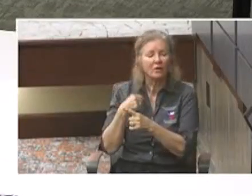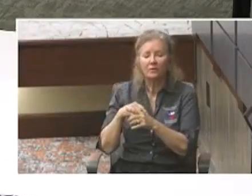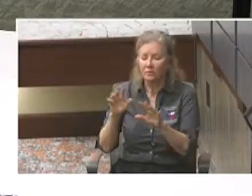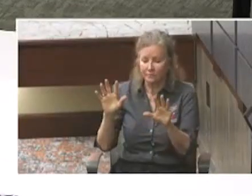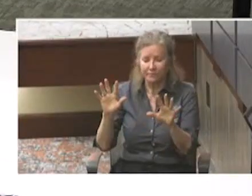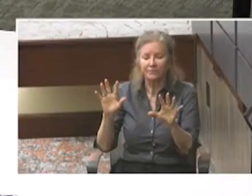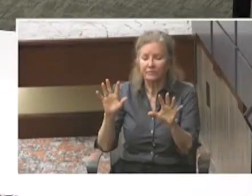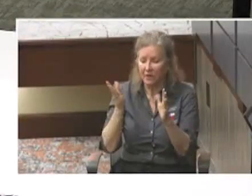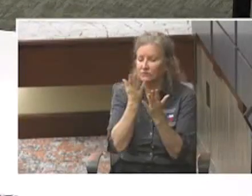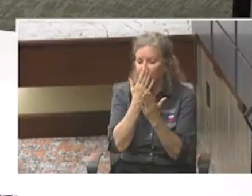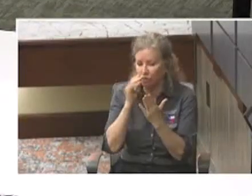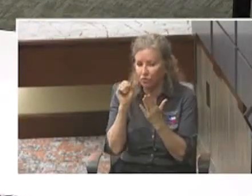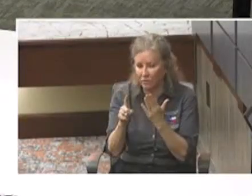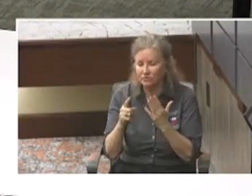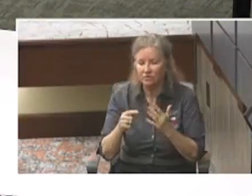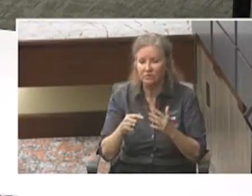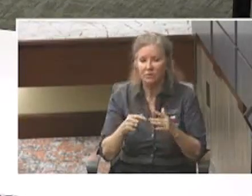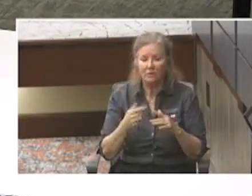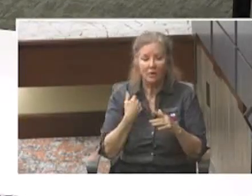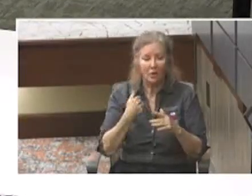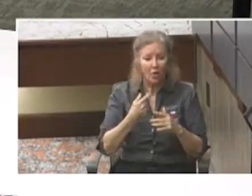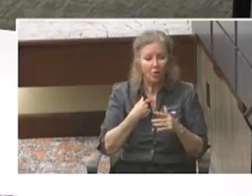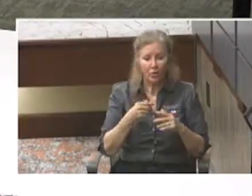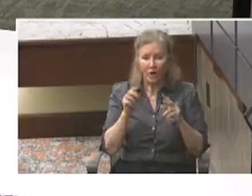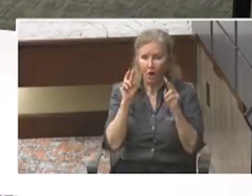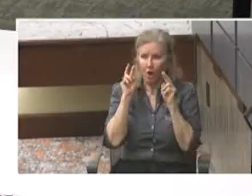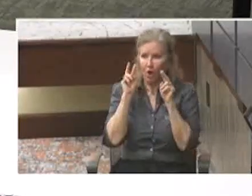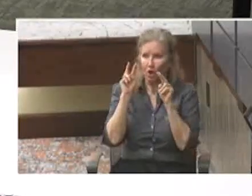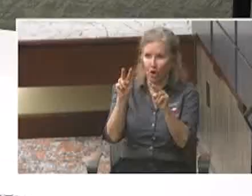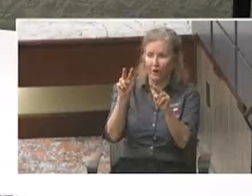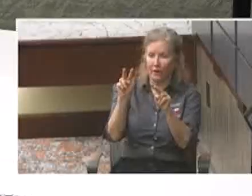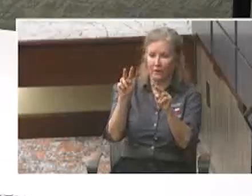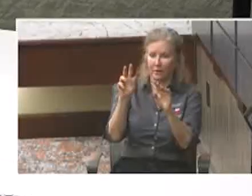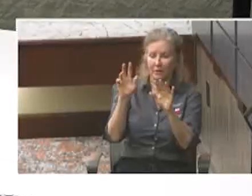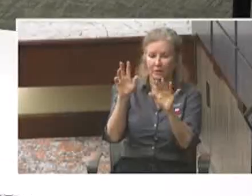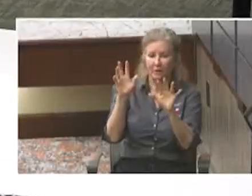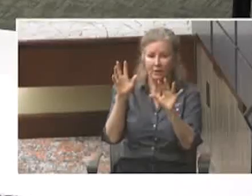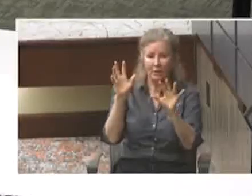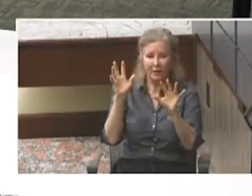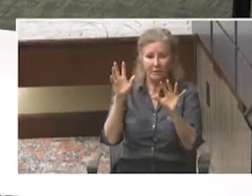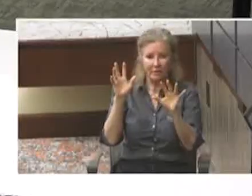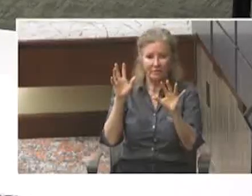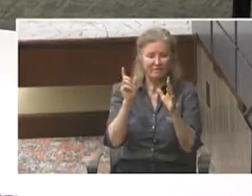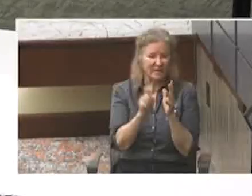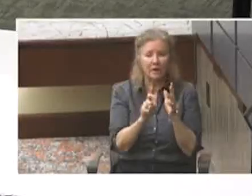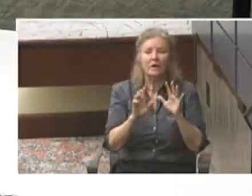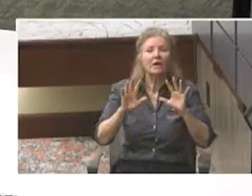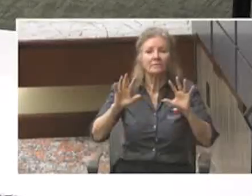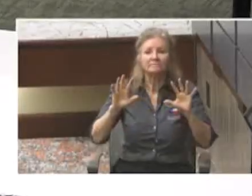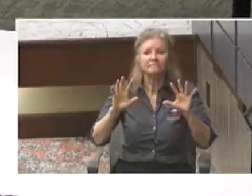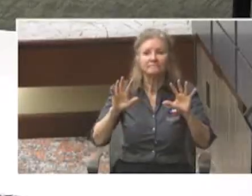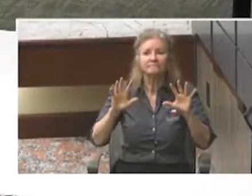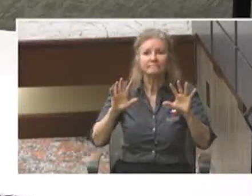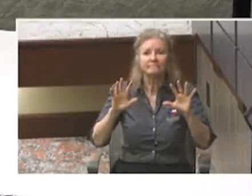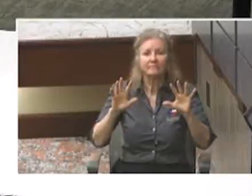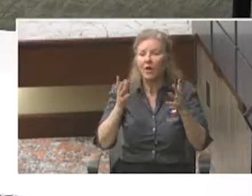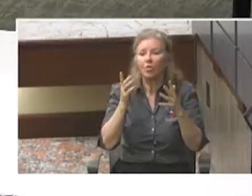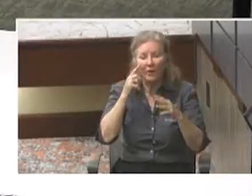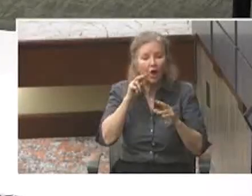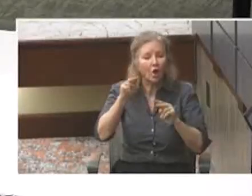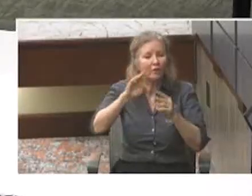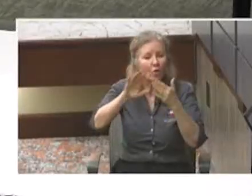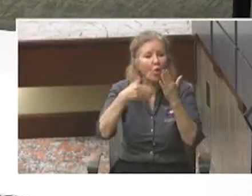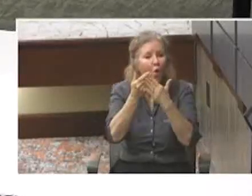that's so why it's important to have different touch points throughout the community, not just within Baylor as part of that.